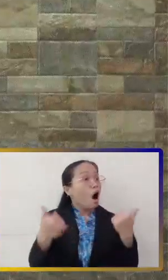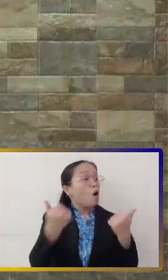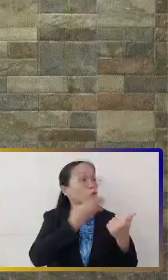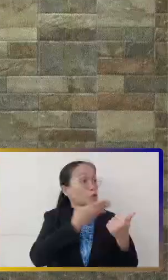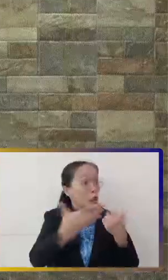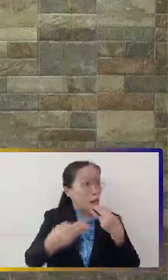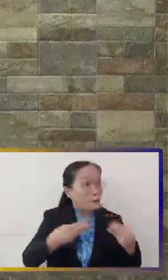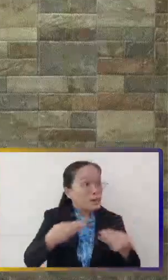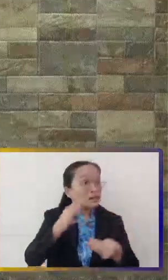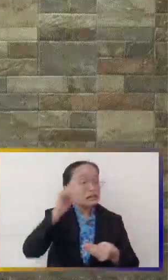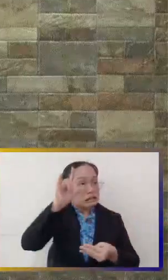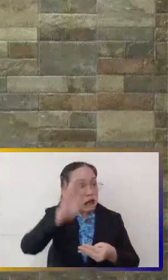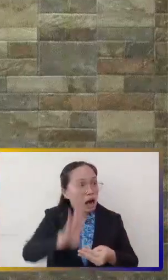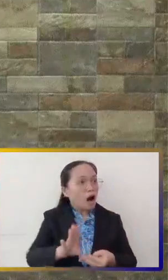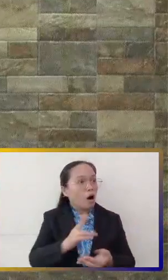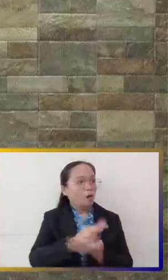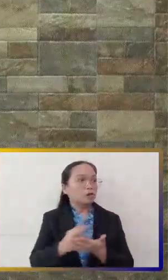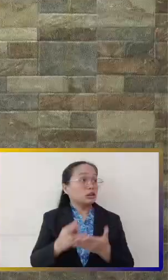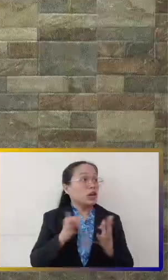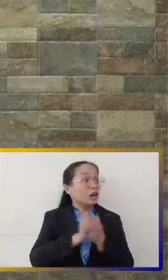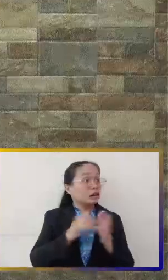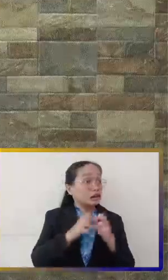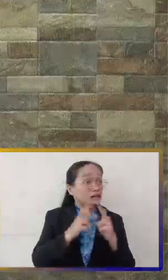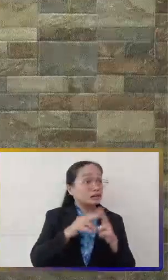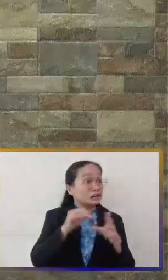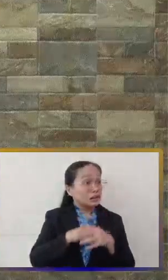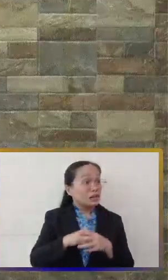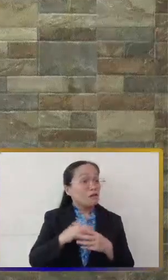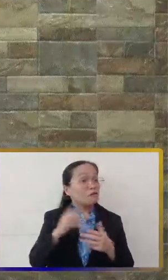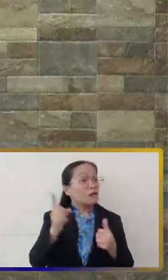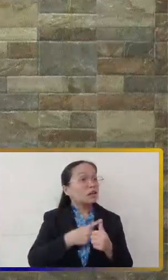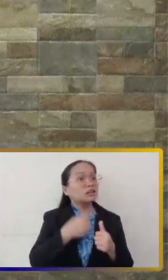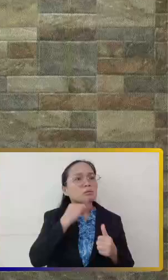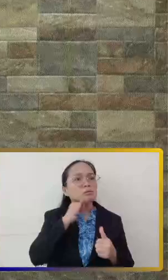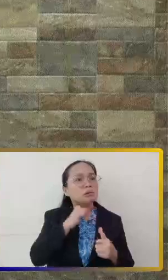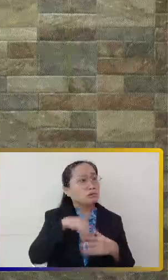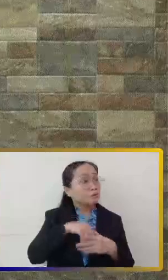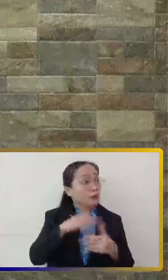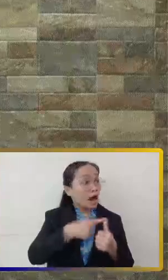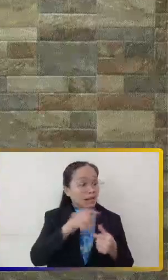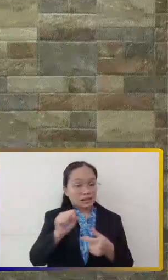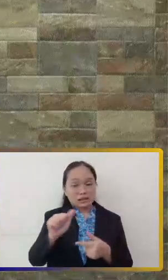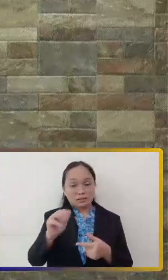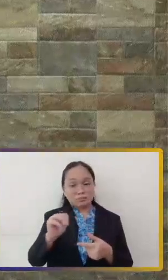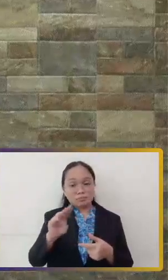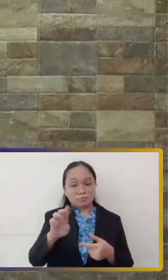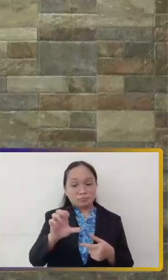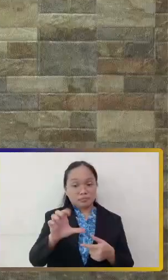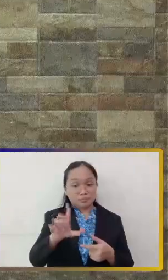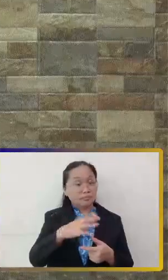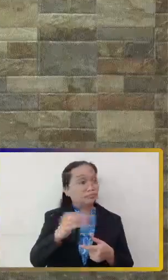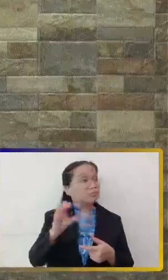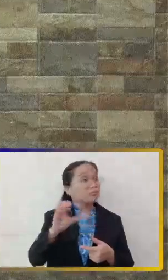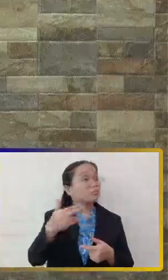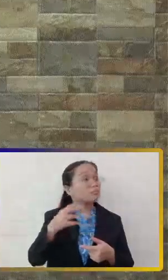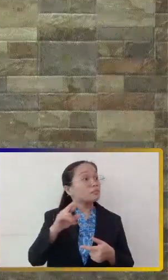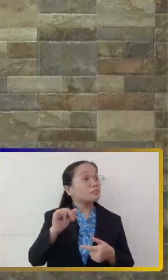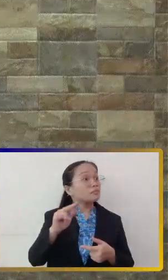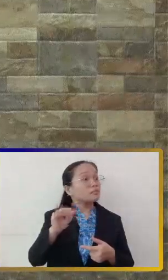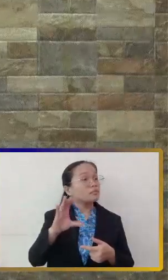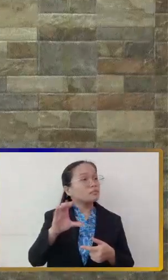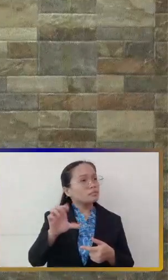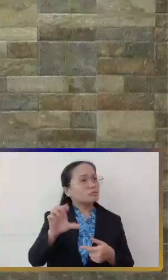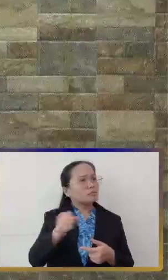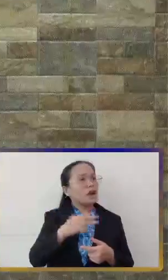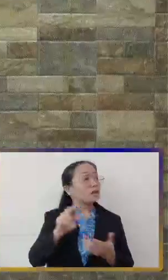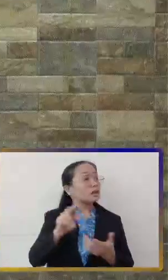why David said, even right here in the book of 1 Chronicles, the book of 1 Samuel, 1 Chronicles, and in the book of Psalm, ano